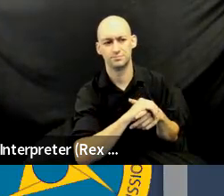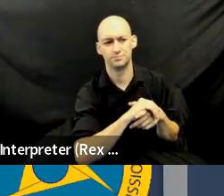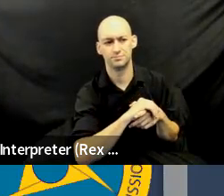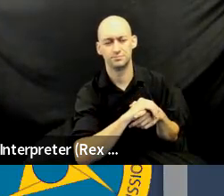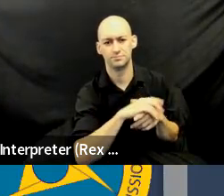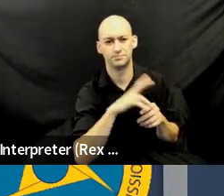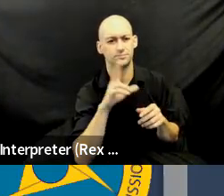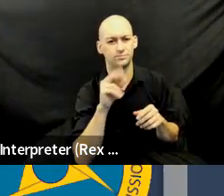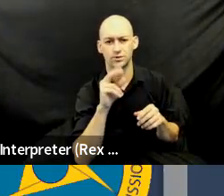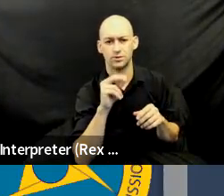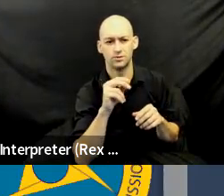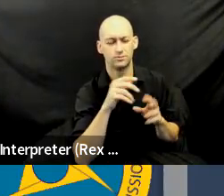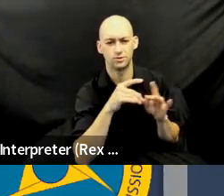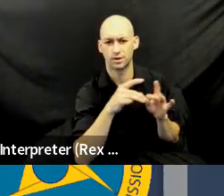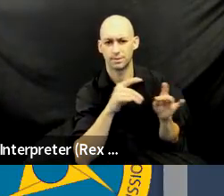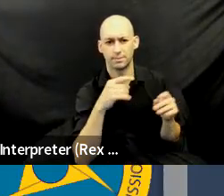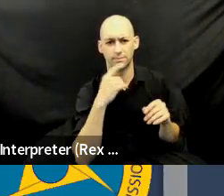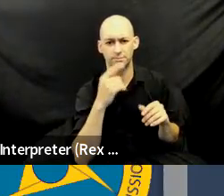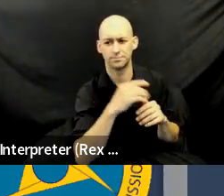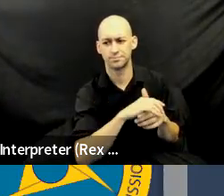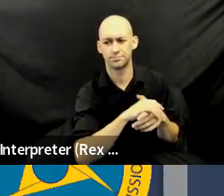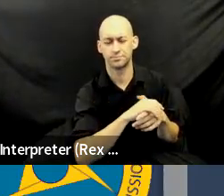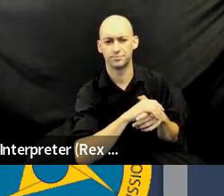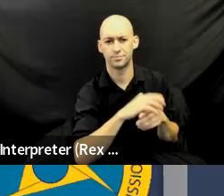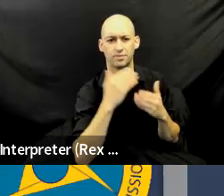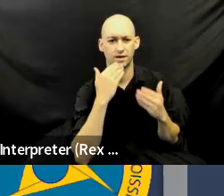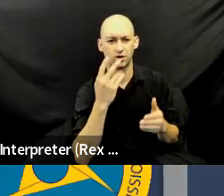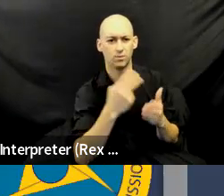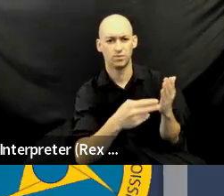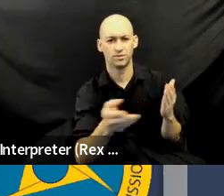We did not receive any public comment for this item. Thank you. Okay. Thank you both.